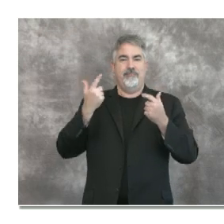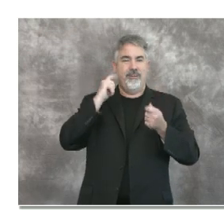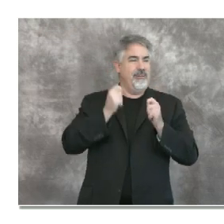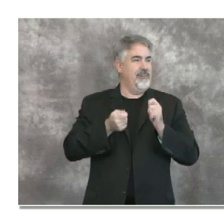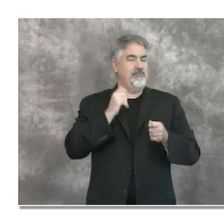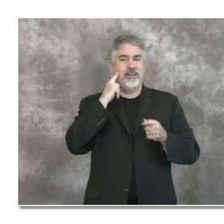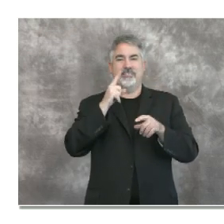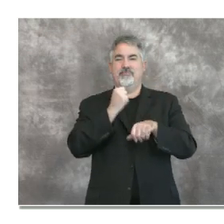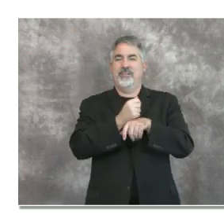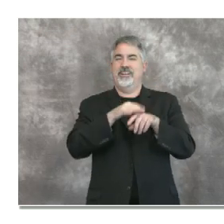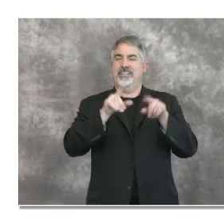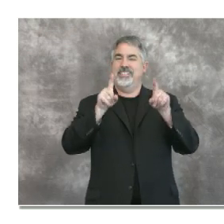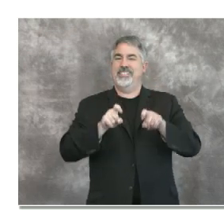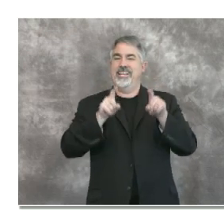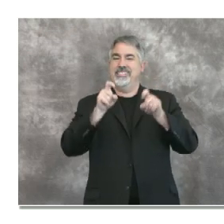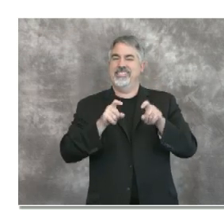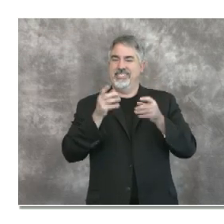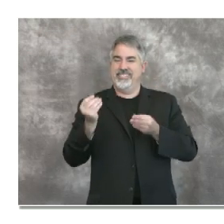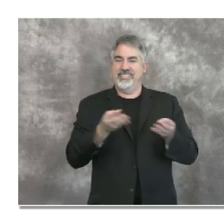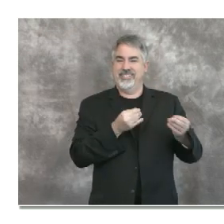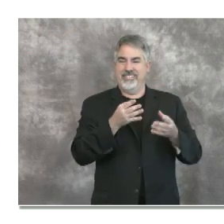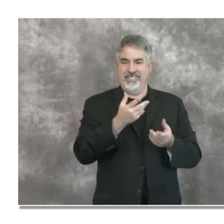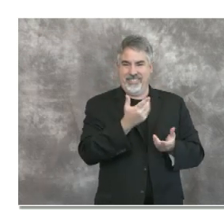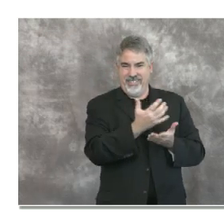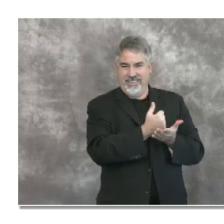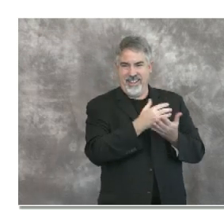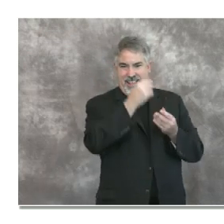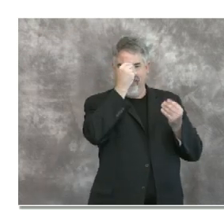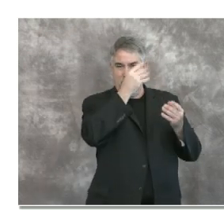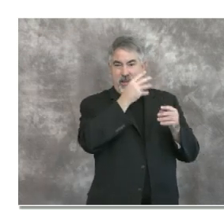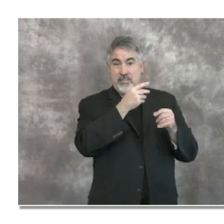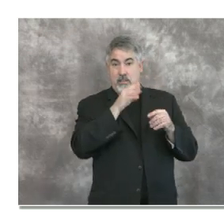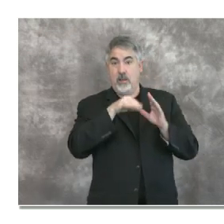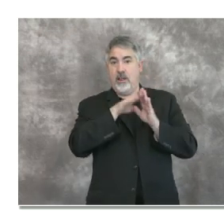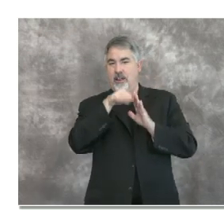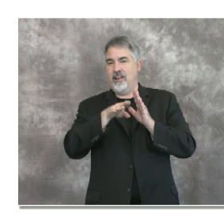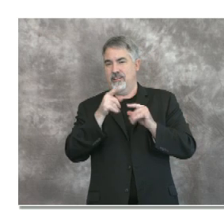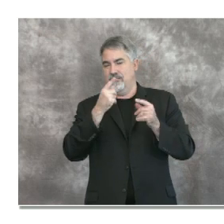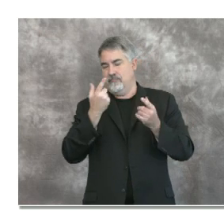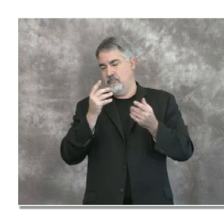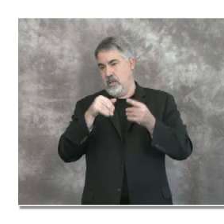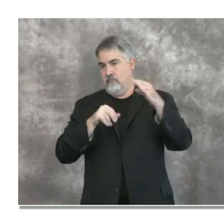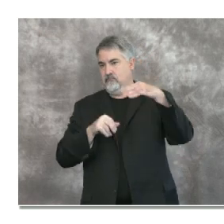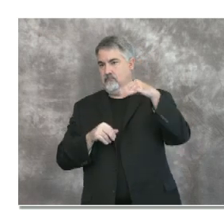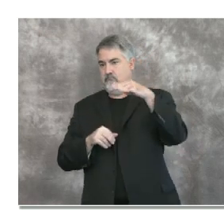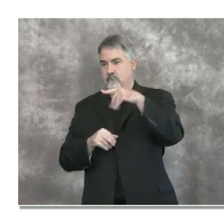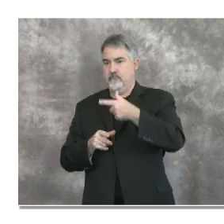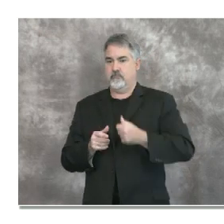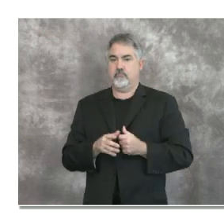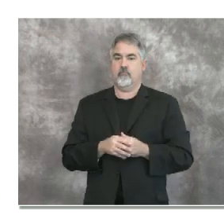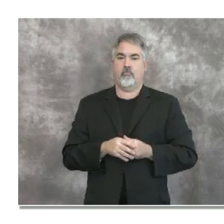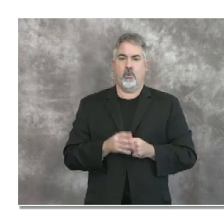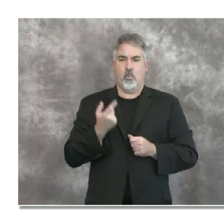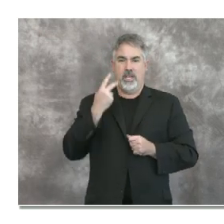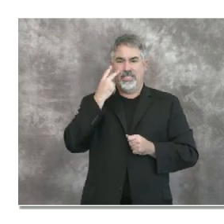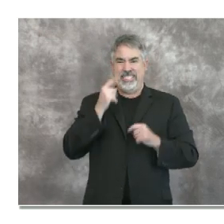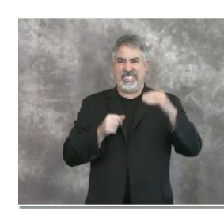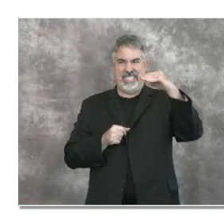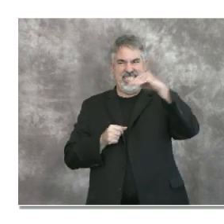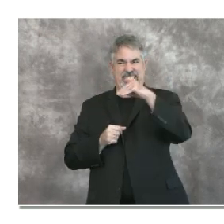for the broad trends and the broad trajectory in terms of the direction we're headed. We would like to see this slope